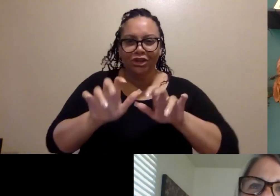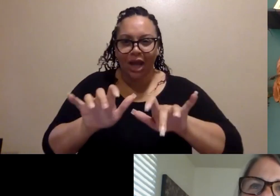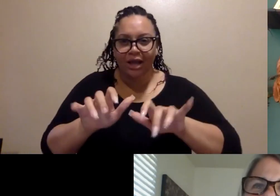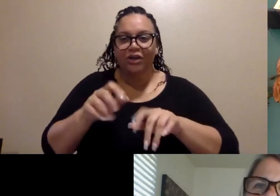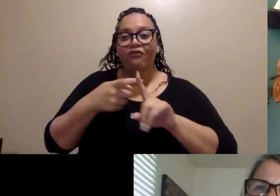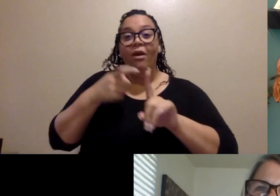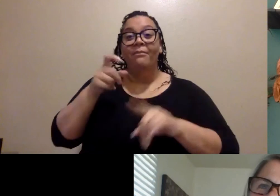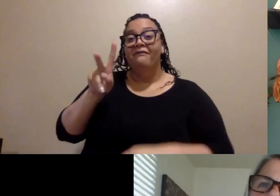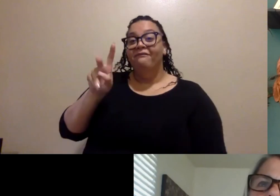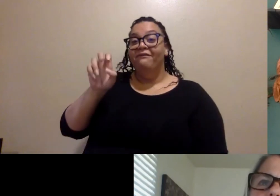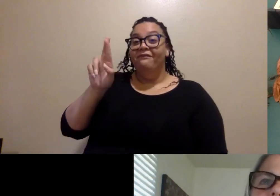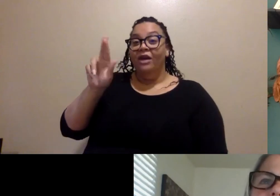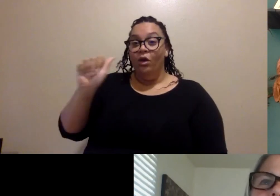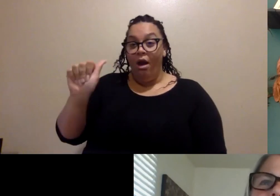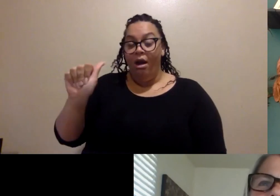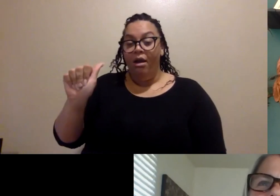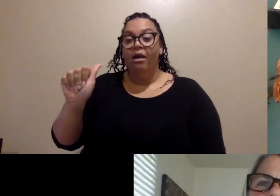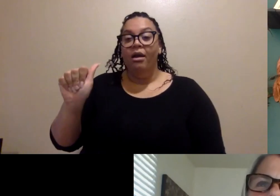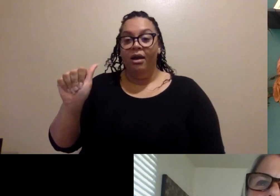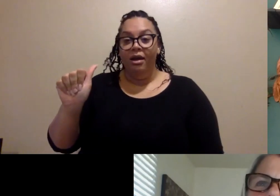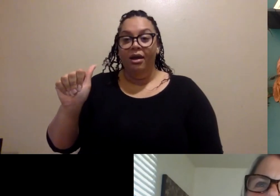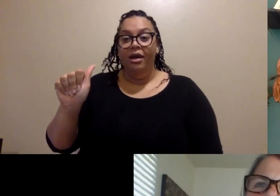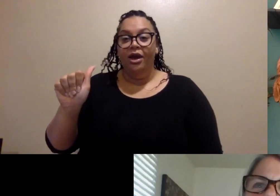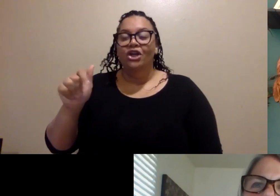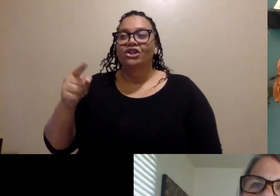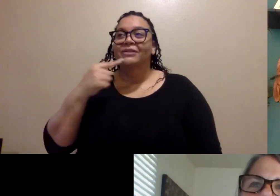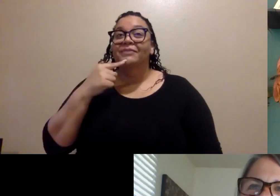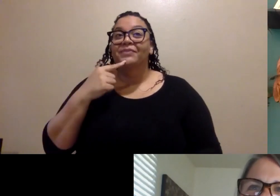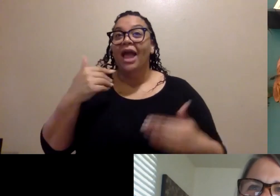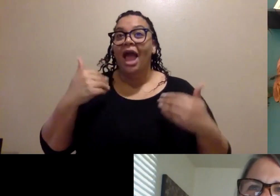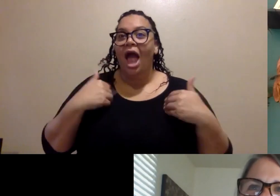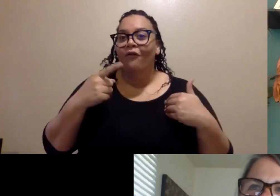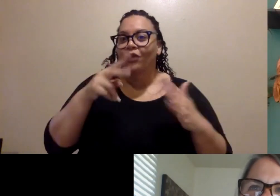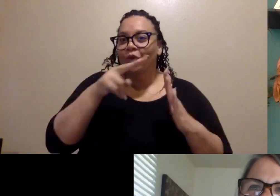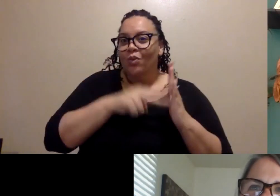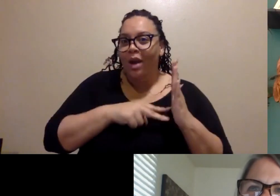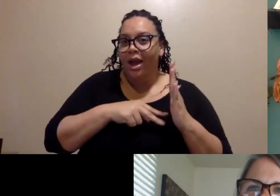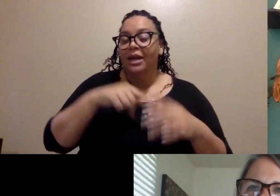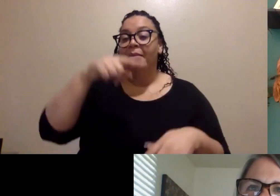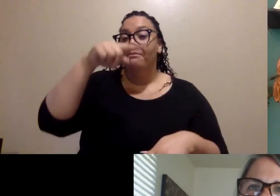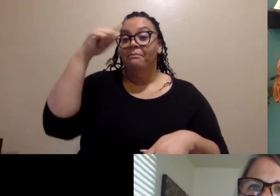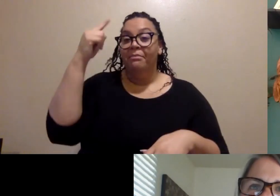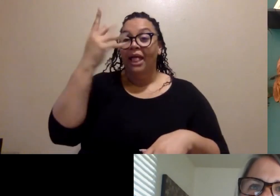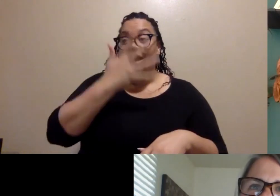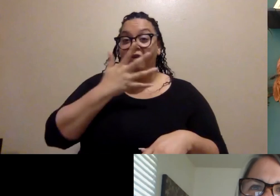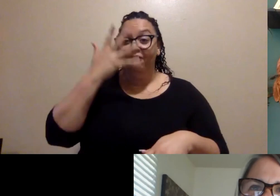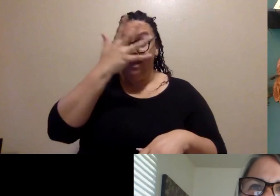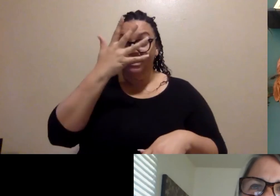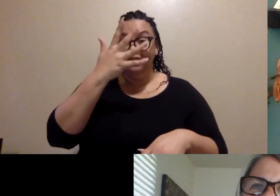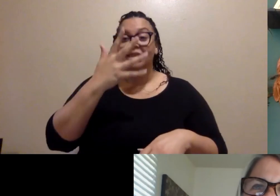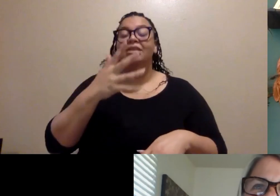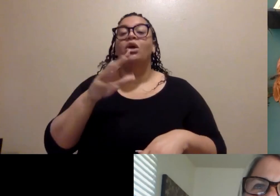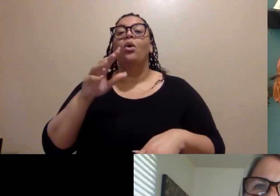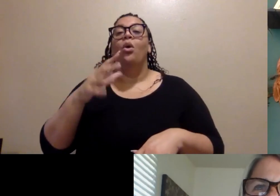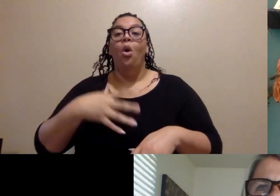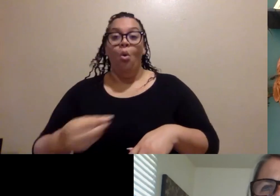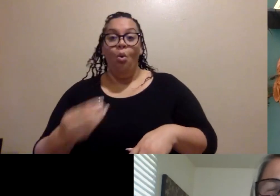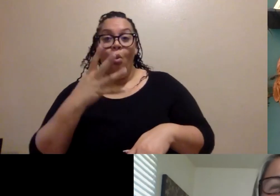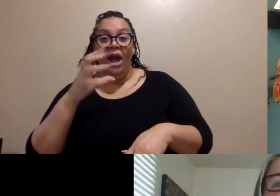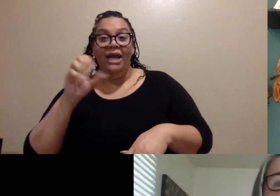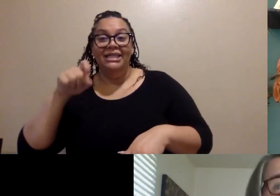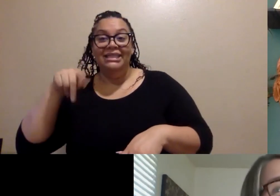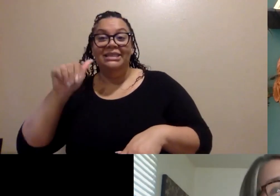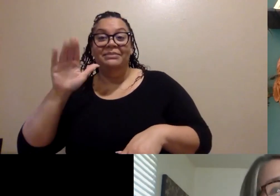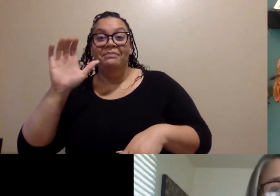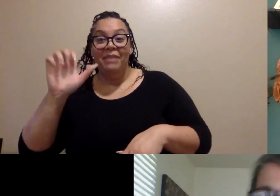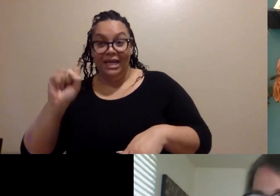Vera, and she's wondering, have you ever read the book Black Faces, White Spaces by Carolyn Finney? Yes, and I